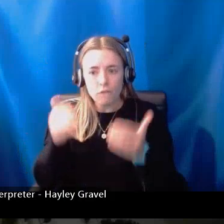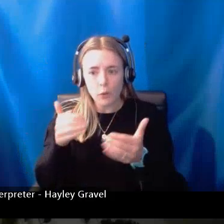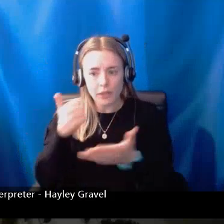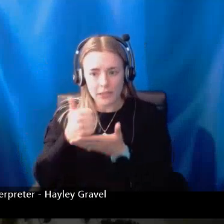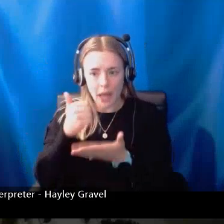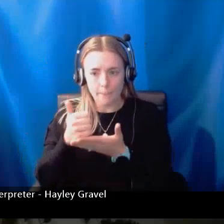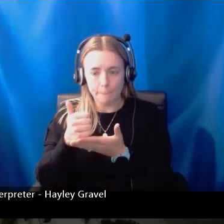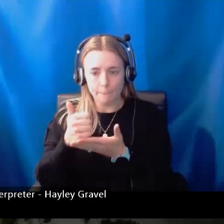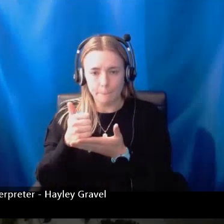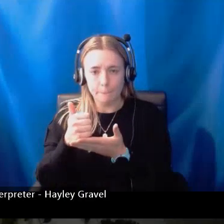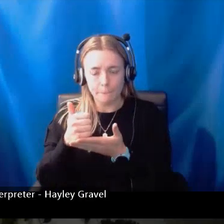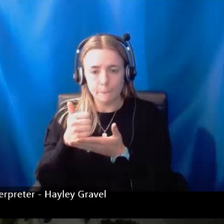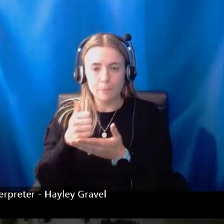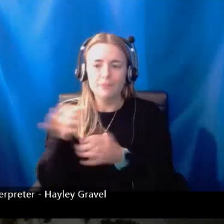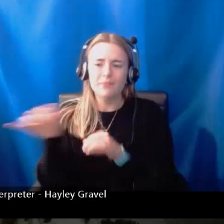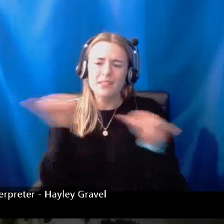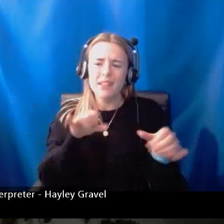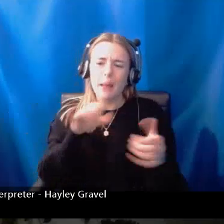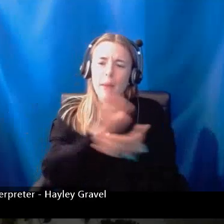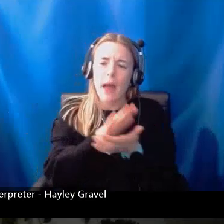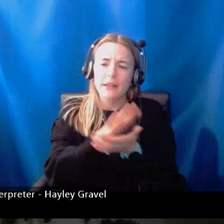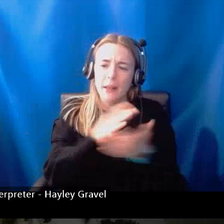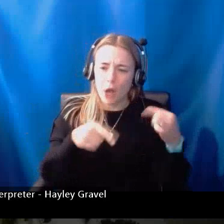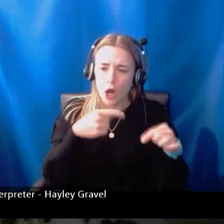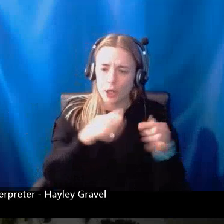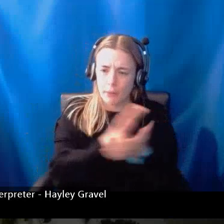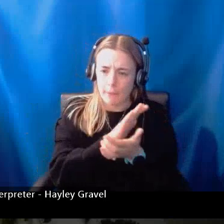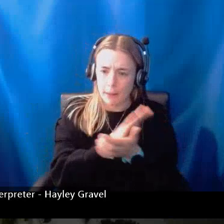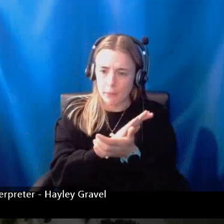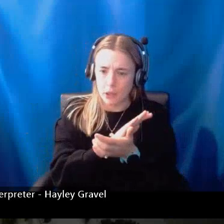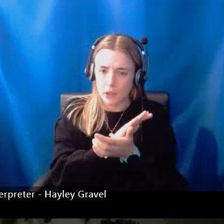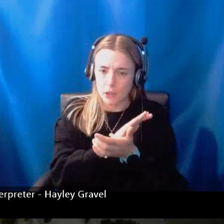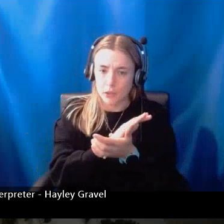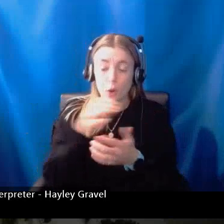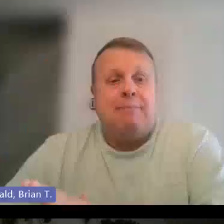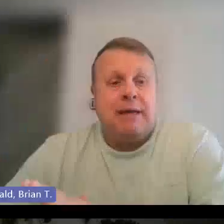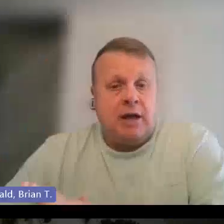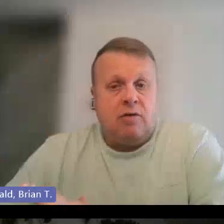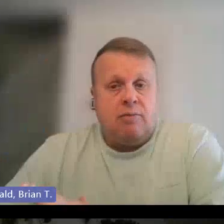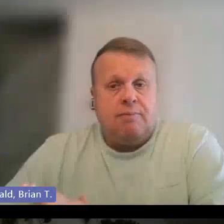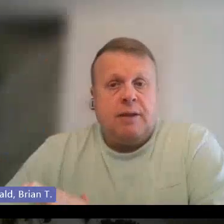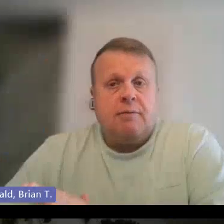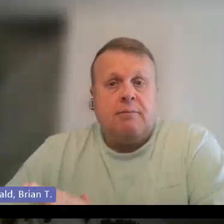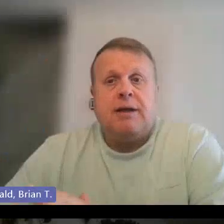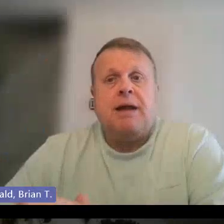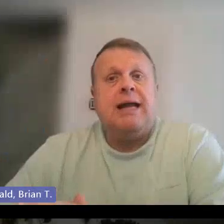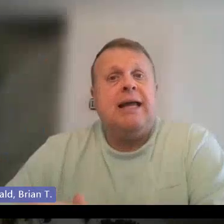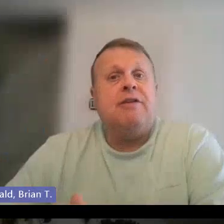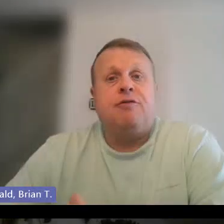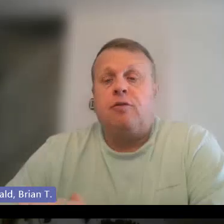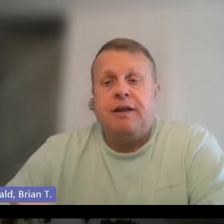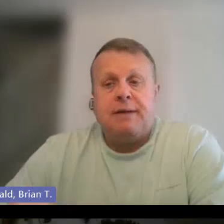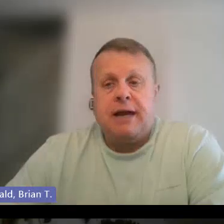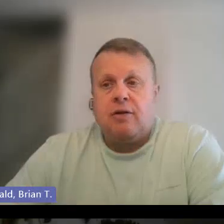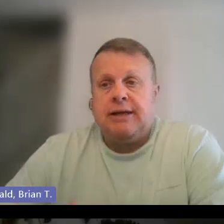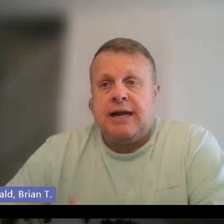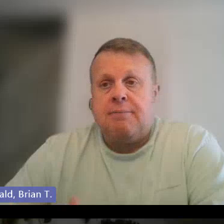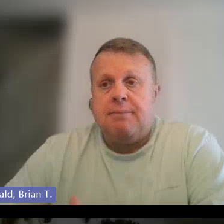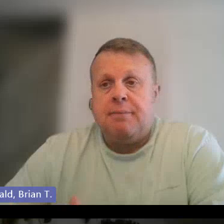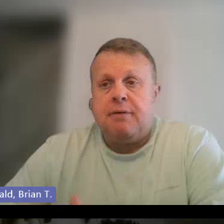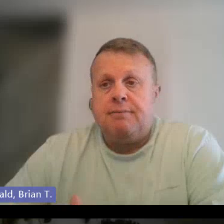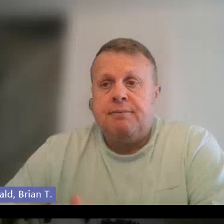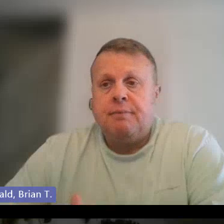academic argument paper too. So whatever you need help from me with, let me know, but I'm not giving full feedback